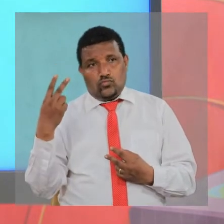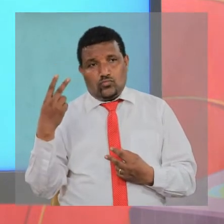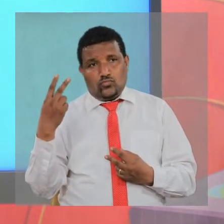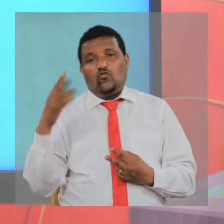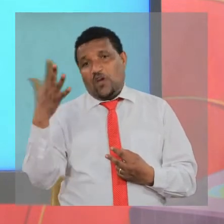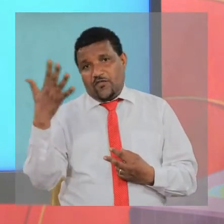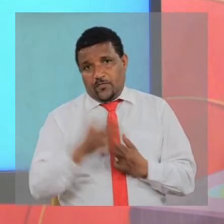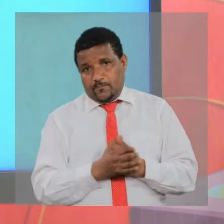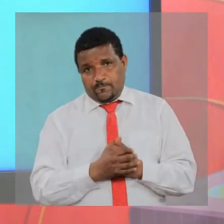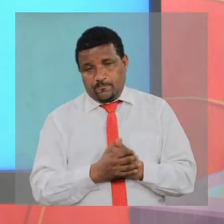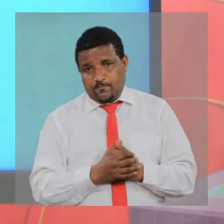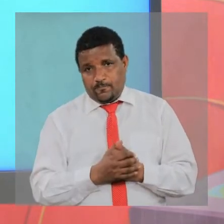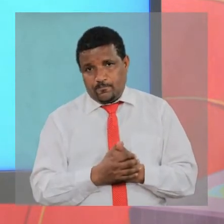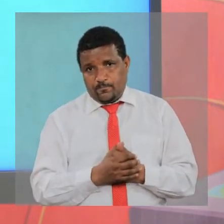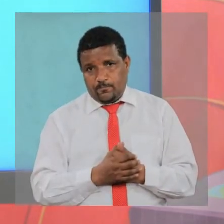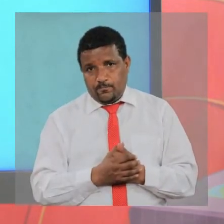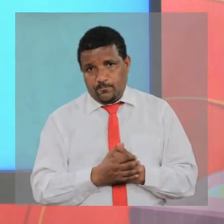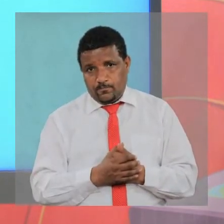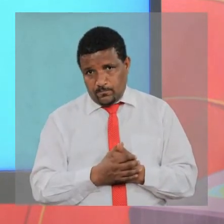5,